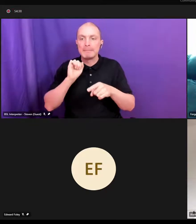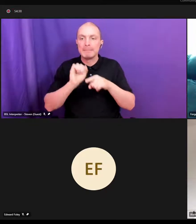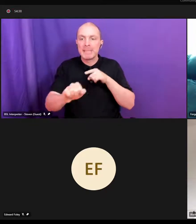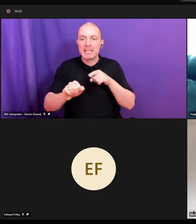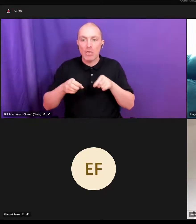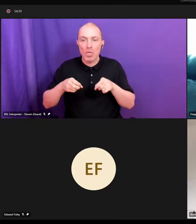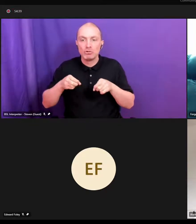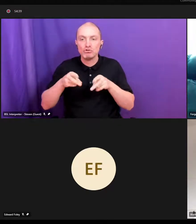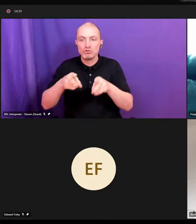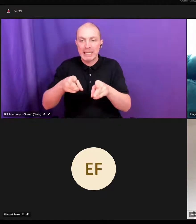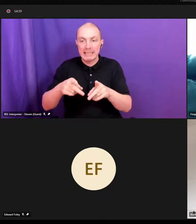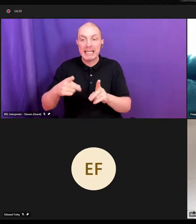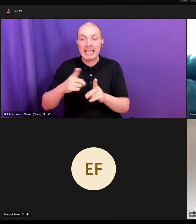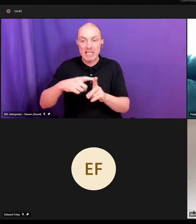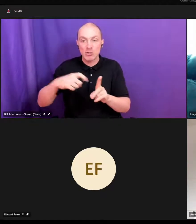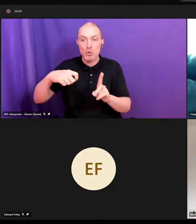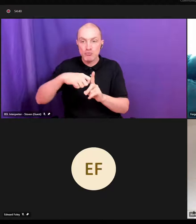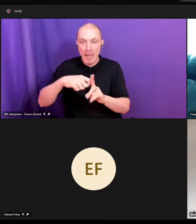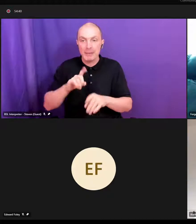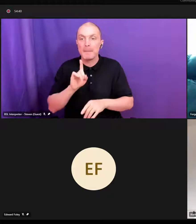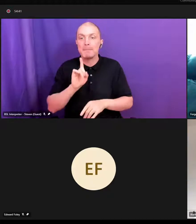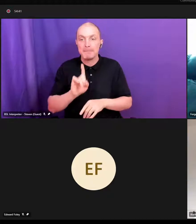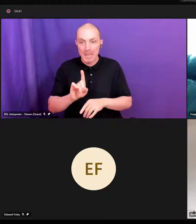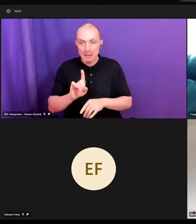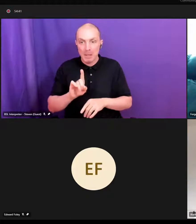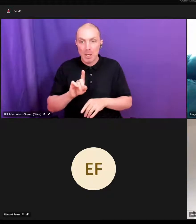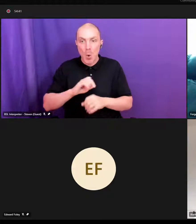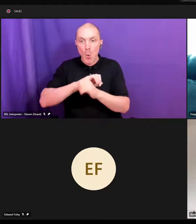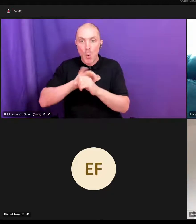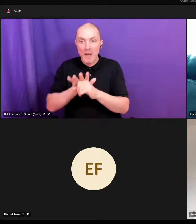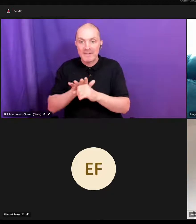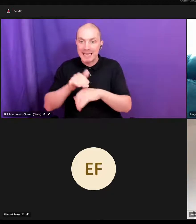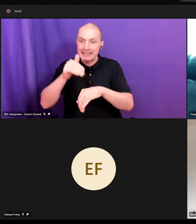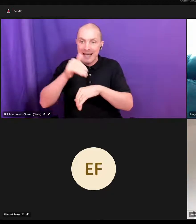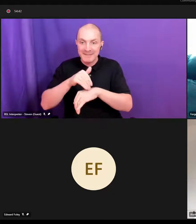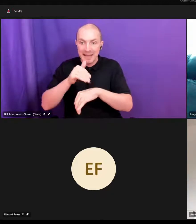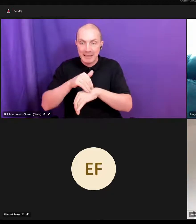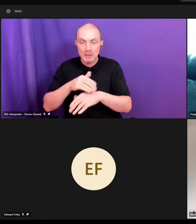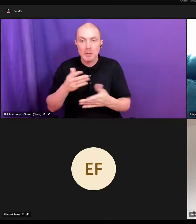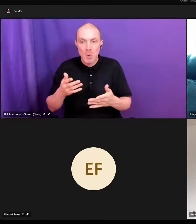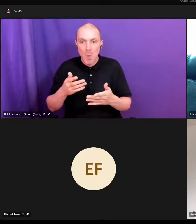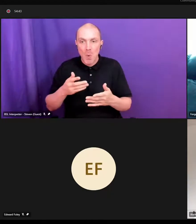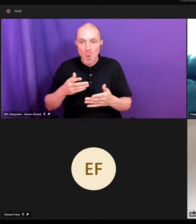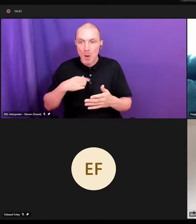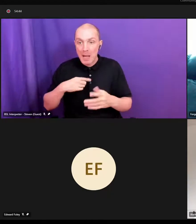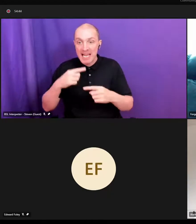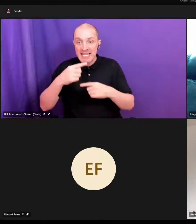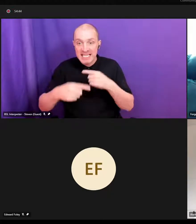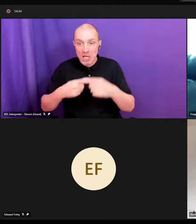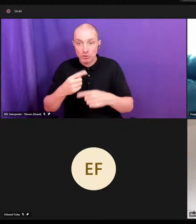COVID, and I'm just wondering what is the position with East Kilbride getting that funding for that next year?